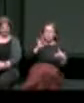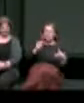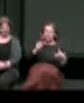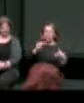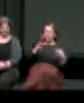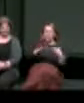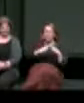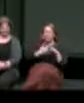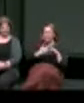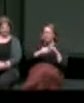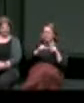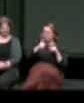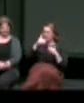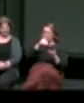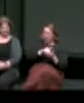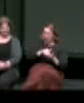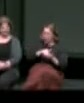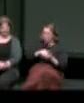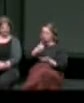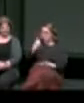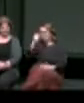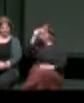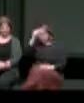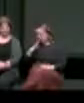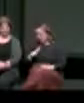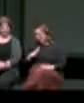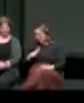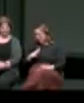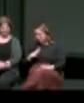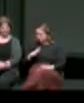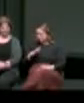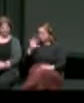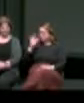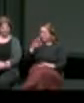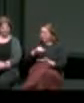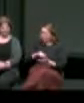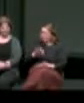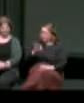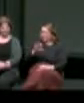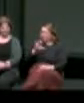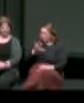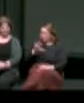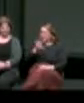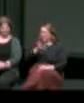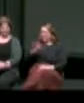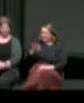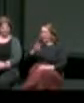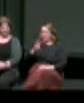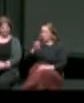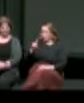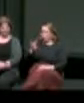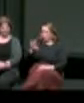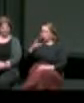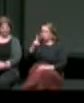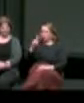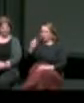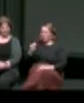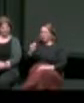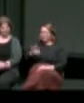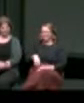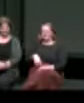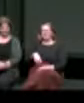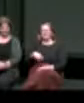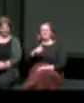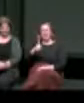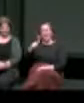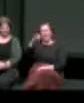10,000, one man, and nope, and 9,999 woodchucks. So any dads that are